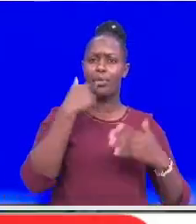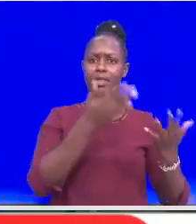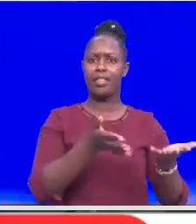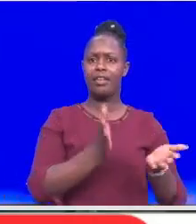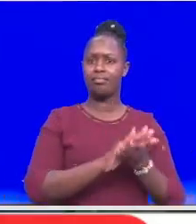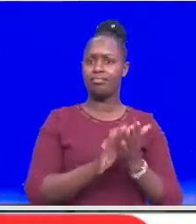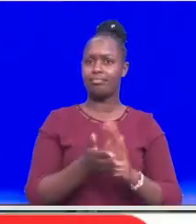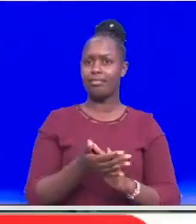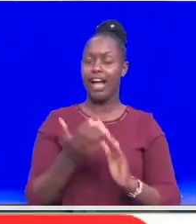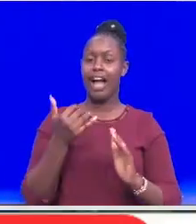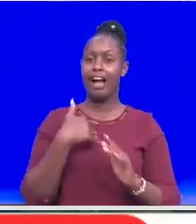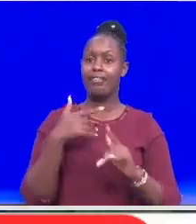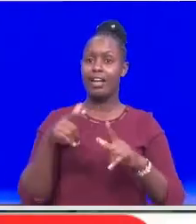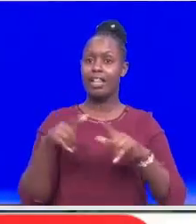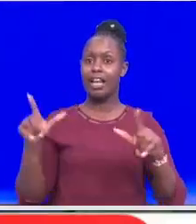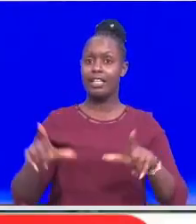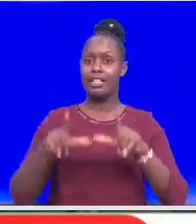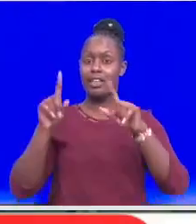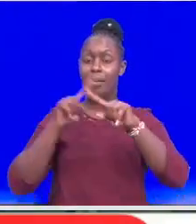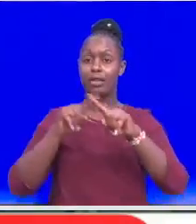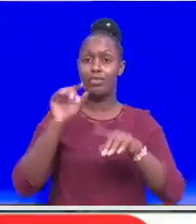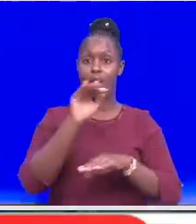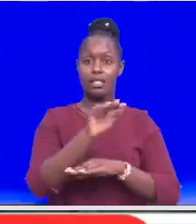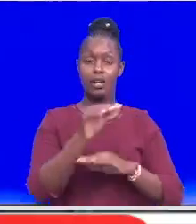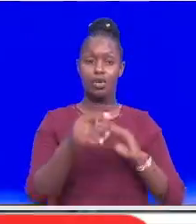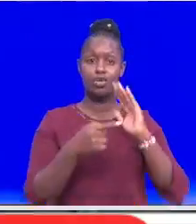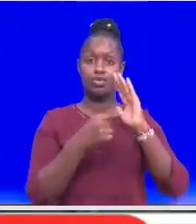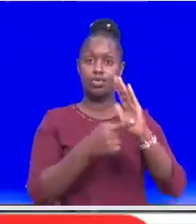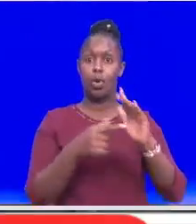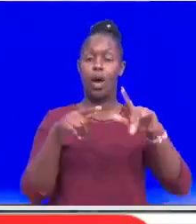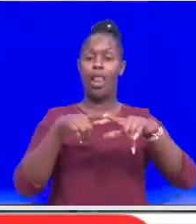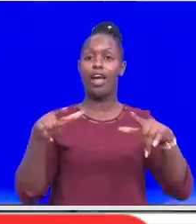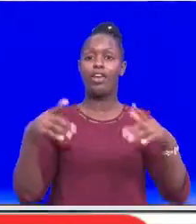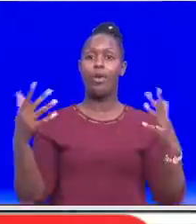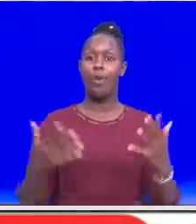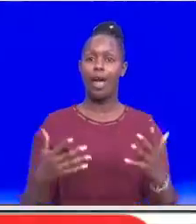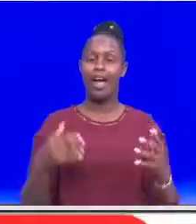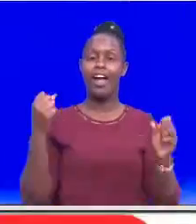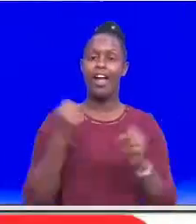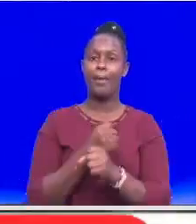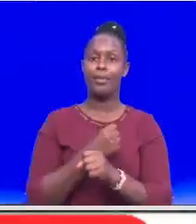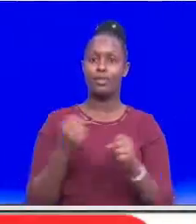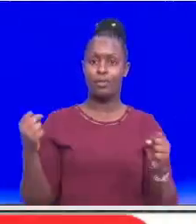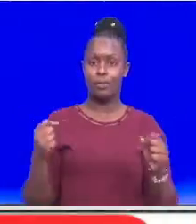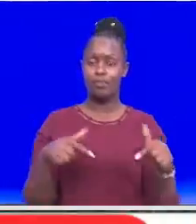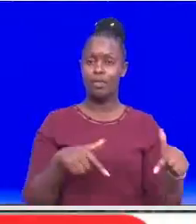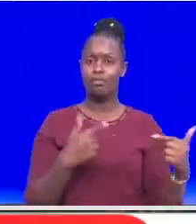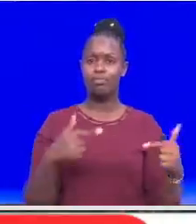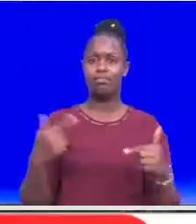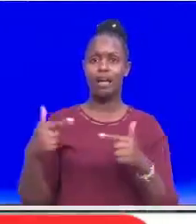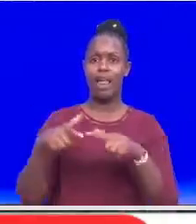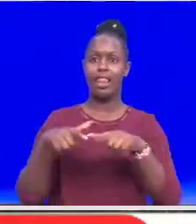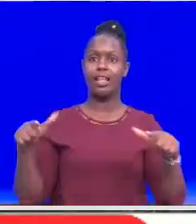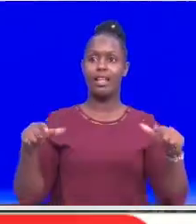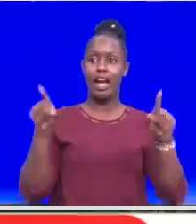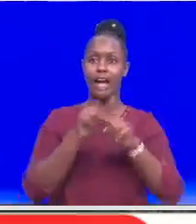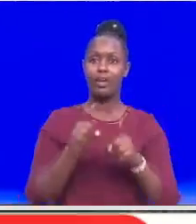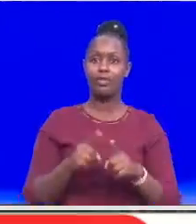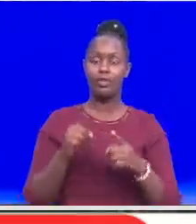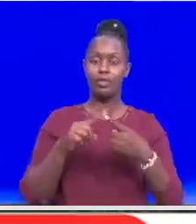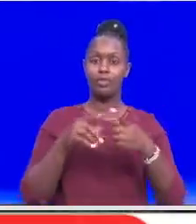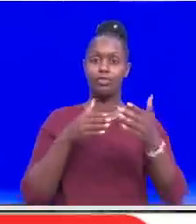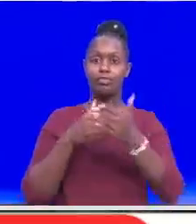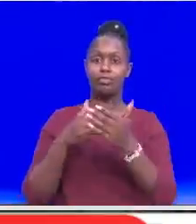but if you ask them to show you where their farm is, they cannot show you. Conflict over land ownership and a boundary dispute has